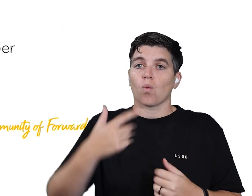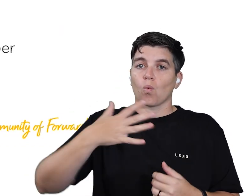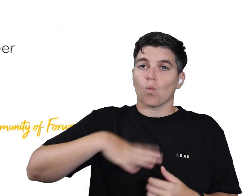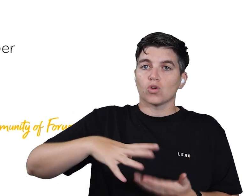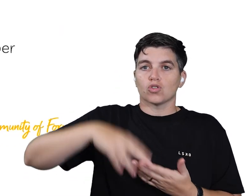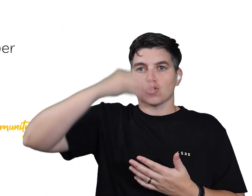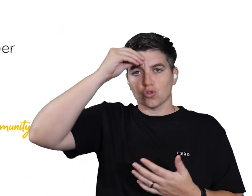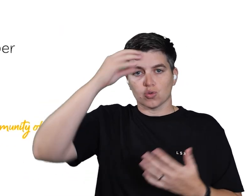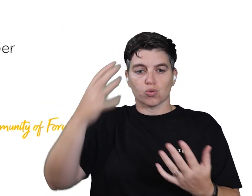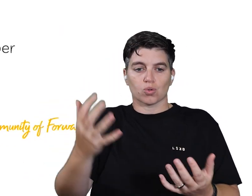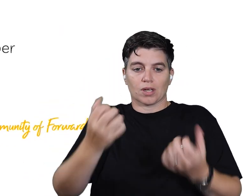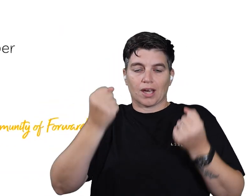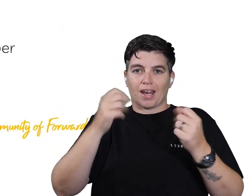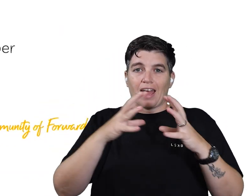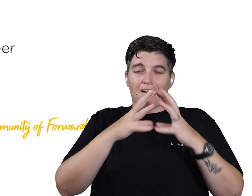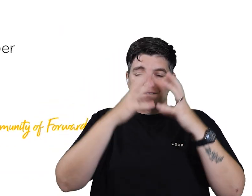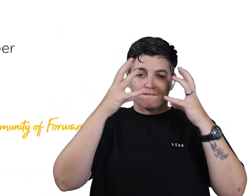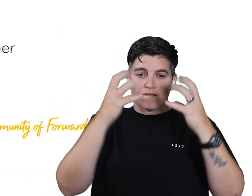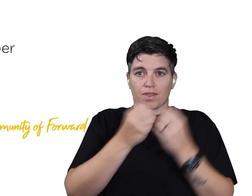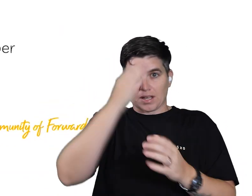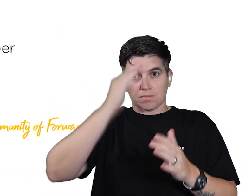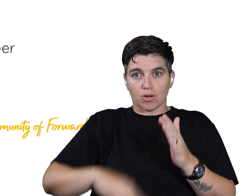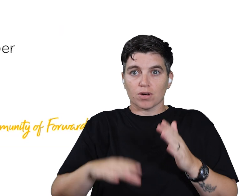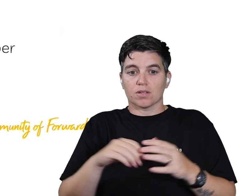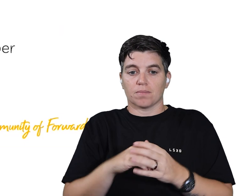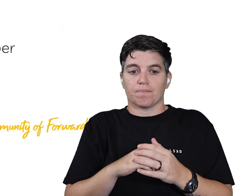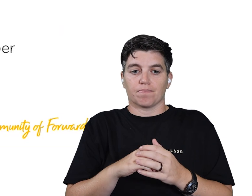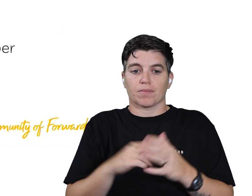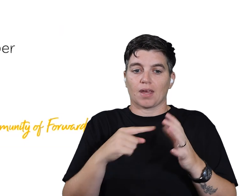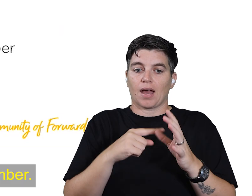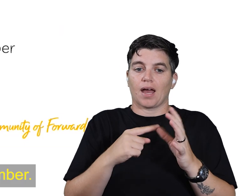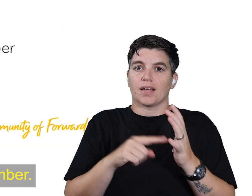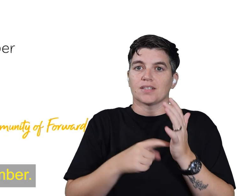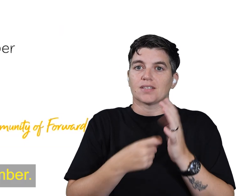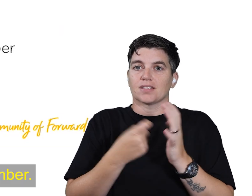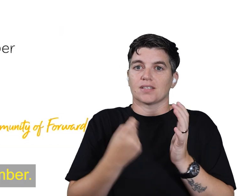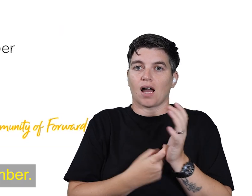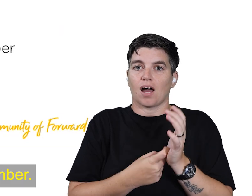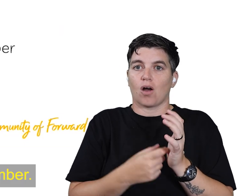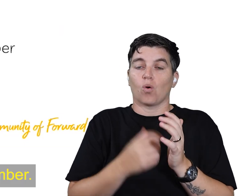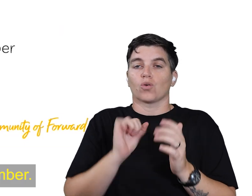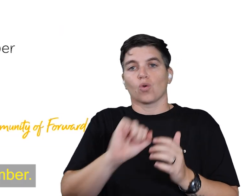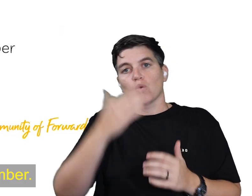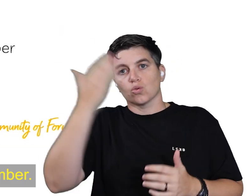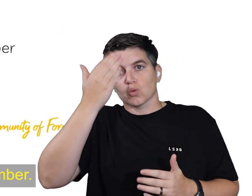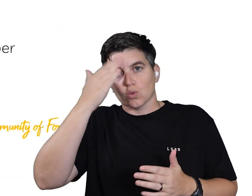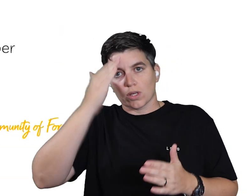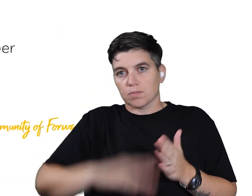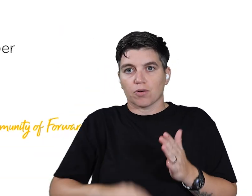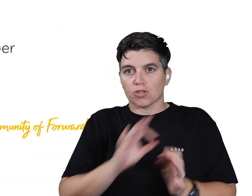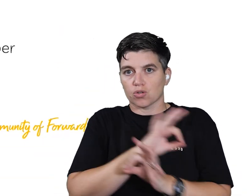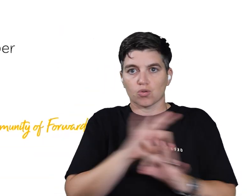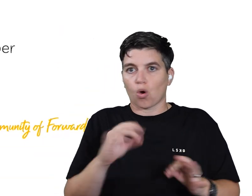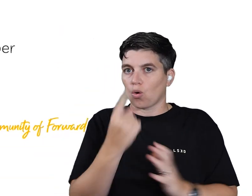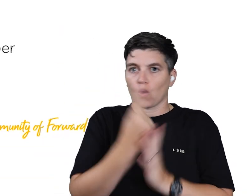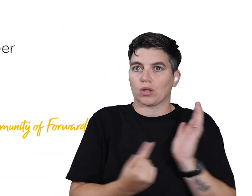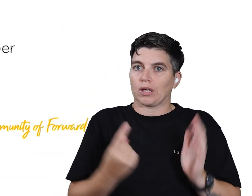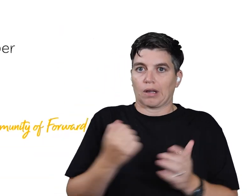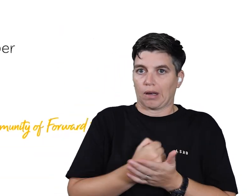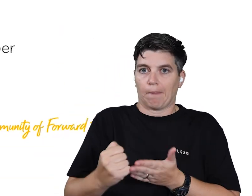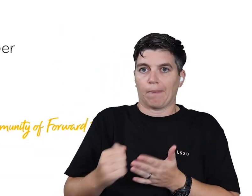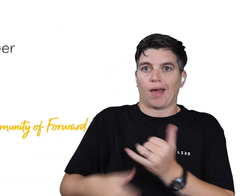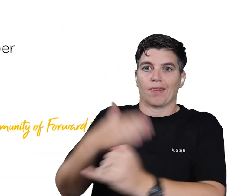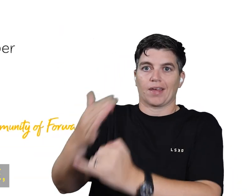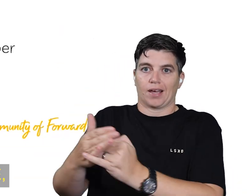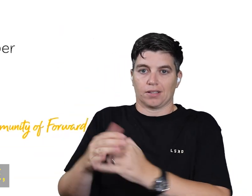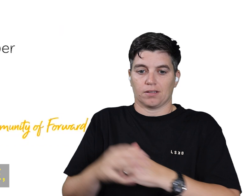every part of that experience in a fulsome way. ATAR is more than, your school experience is more than just a number, and we do encourage our